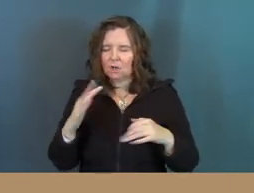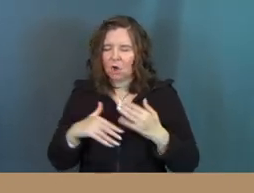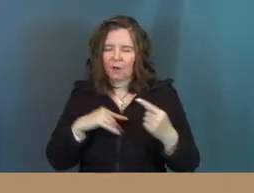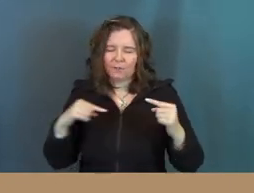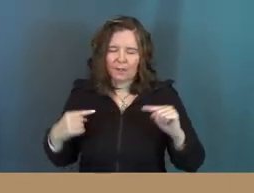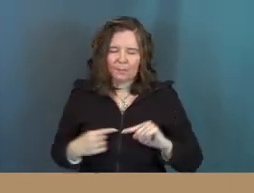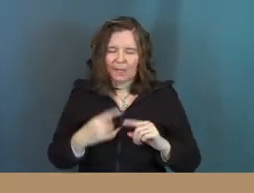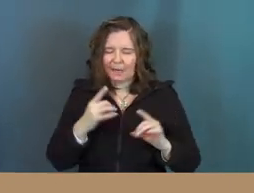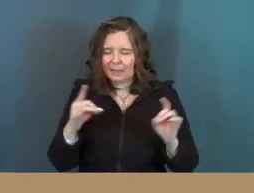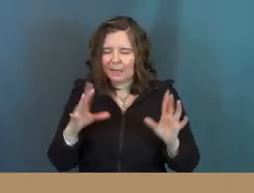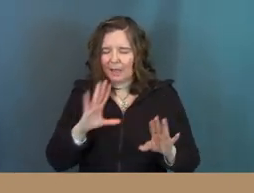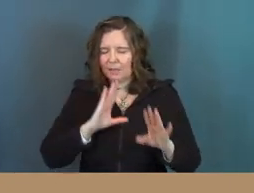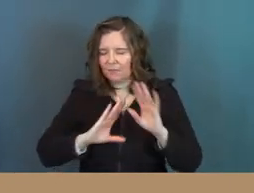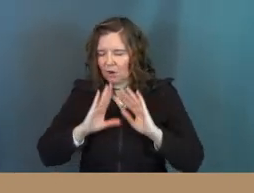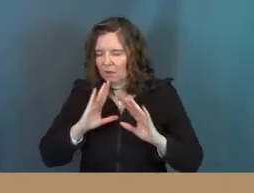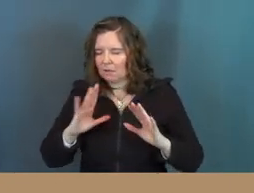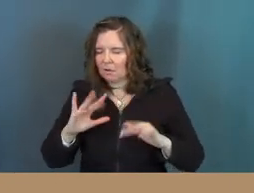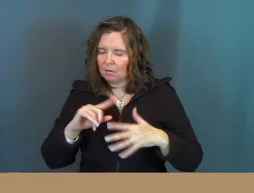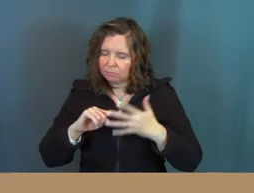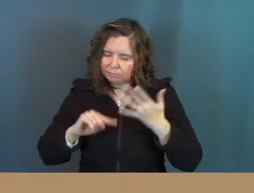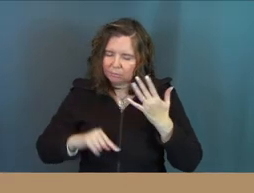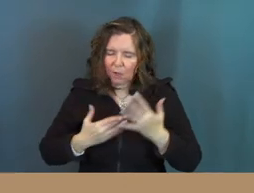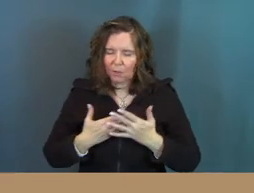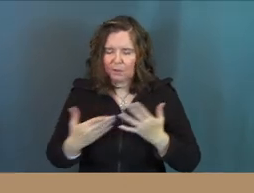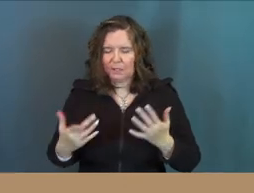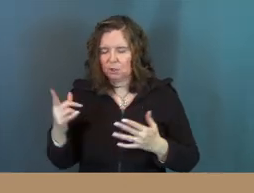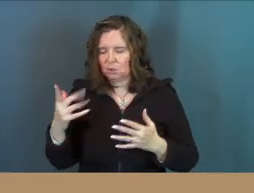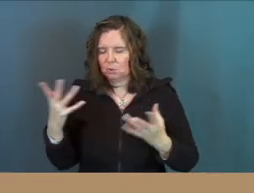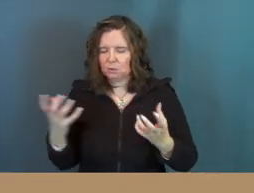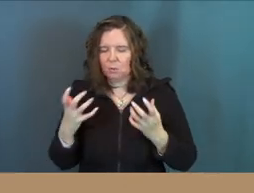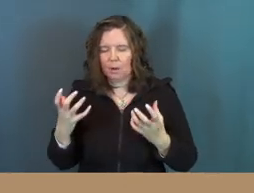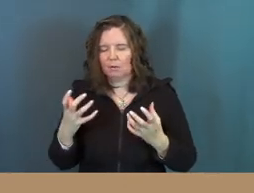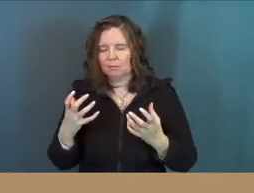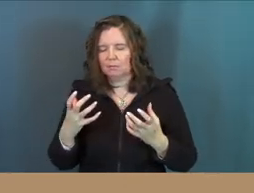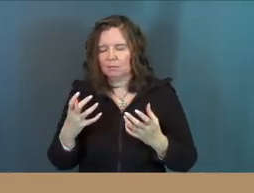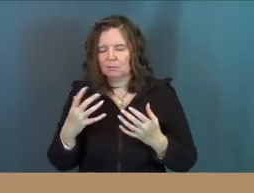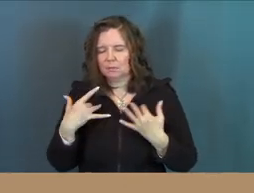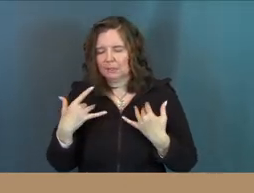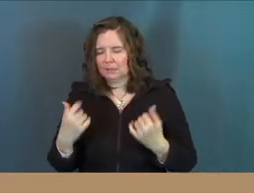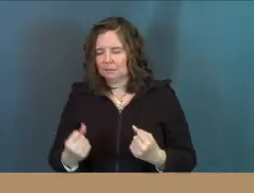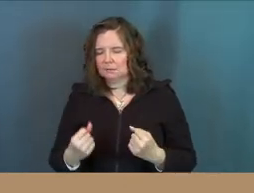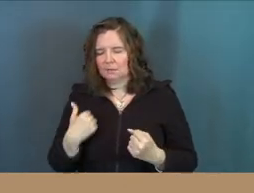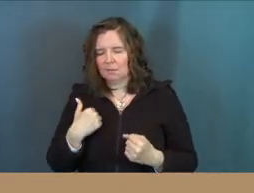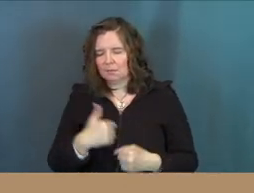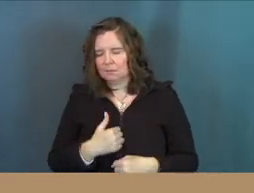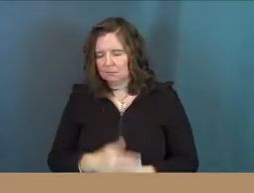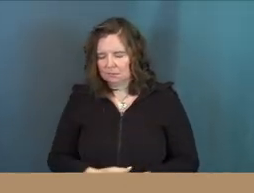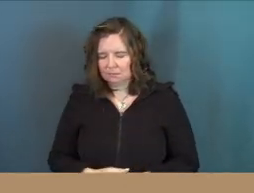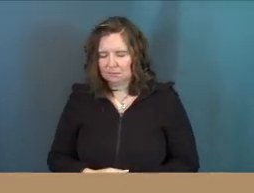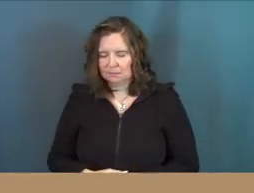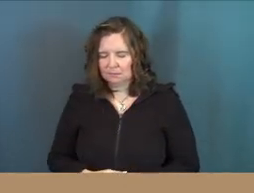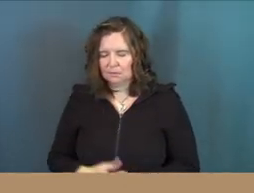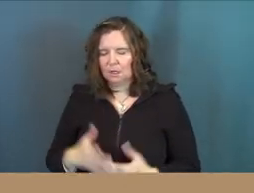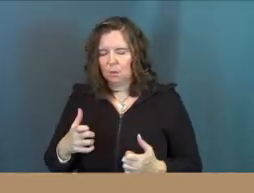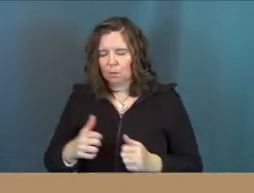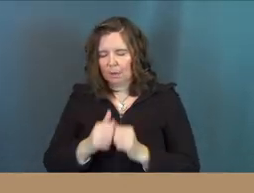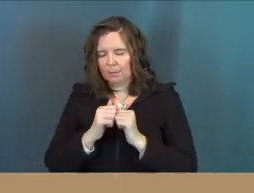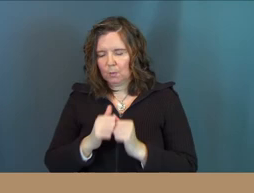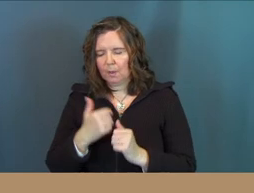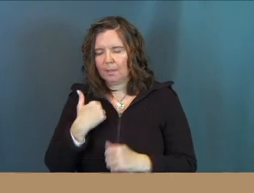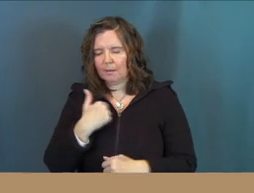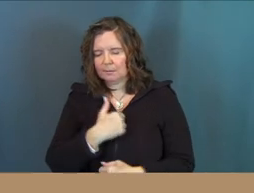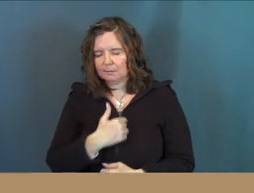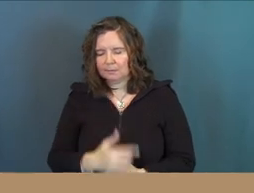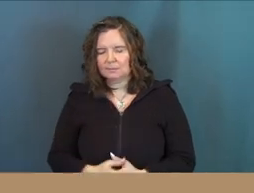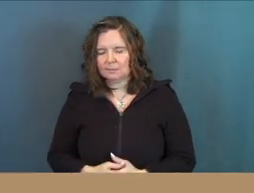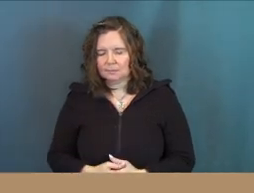all the pain, the hate, the frustration, the anger, all those things, God, you just want to heal them. You want to heal us, and you want to be with us.